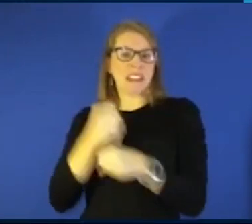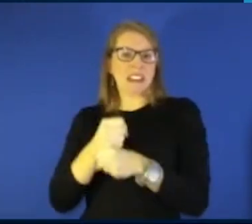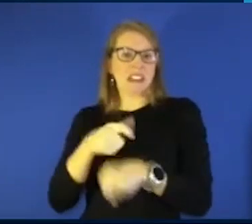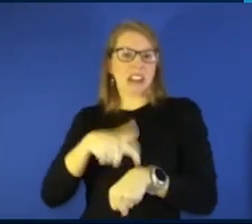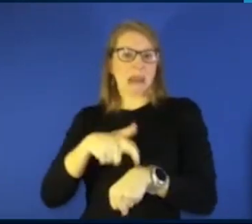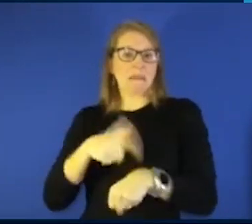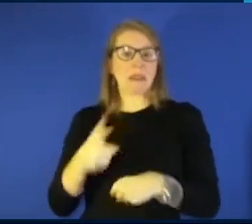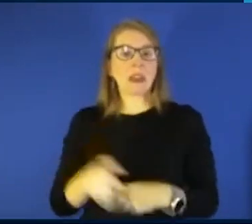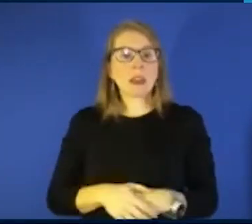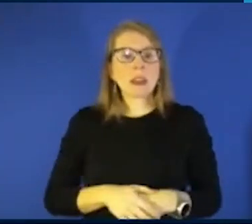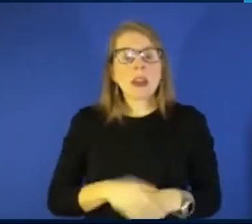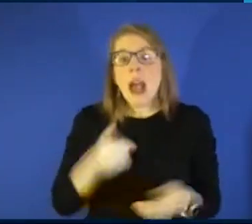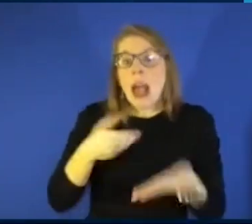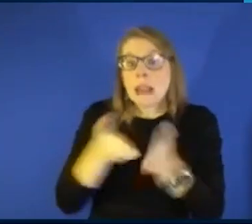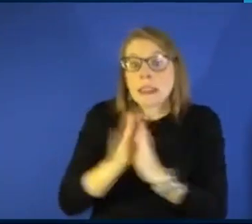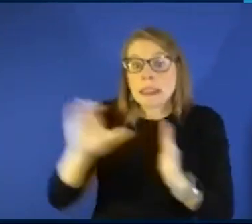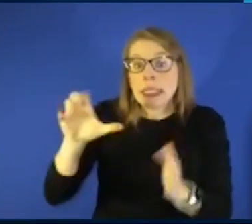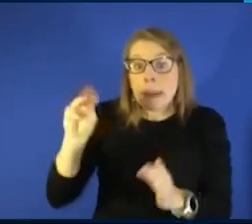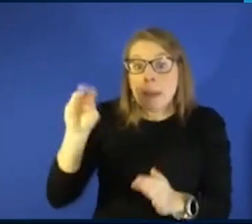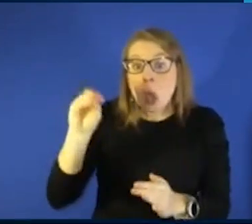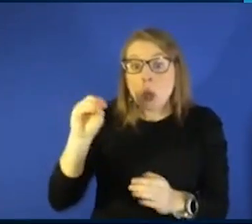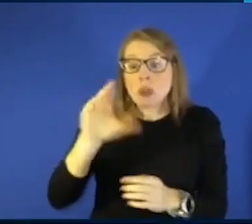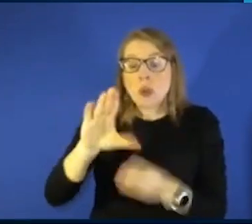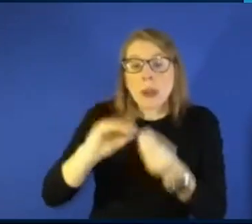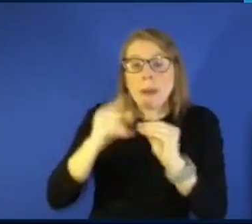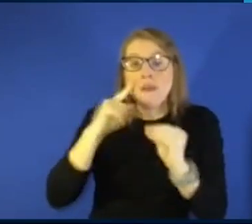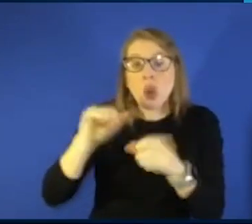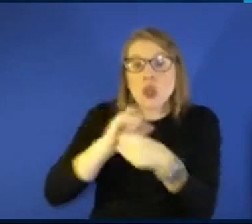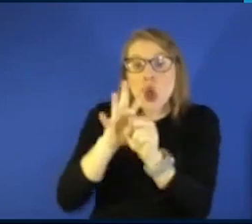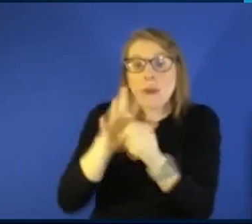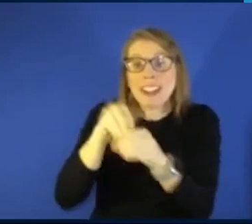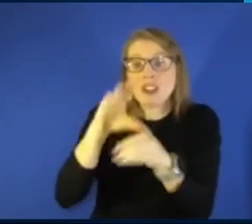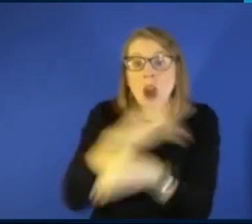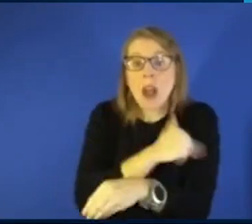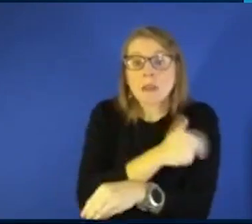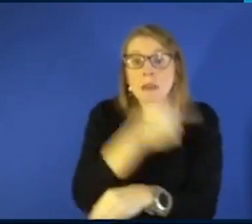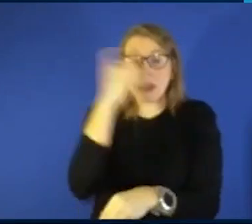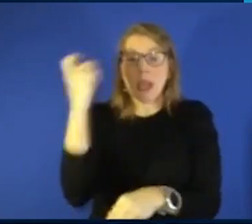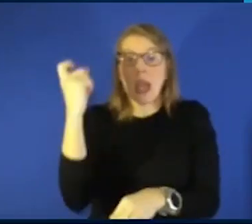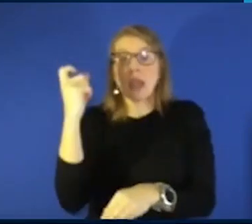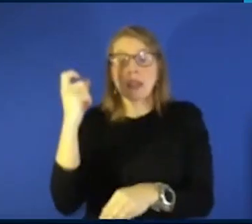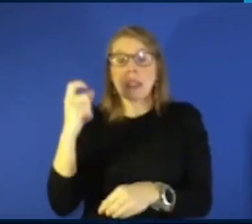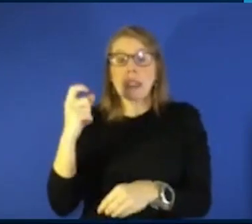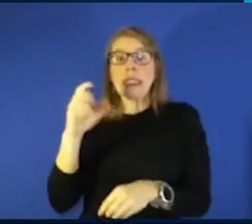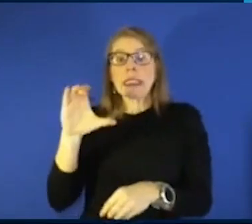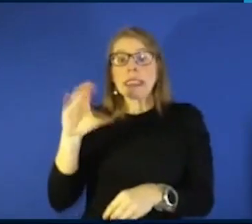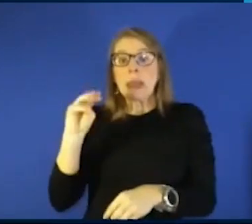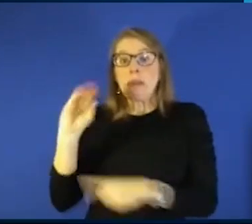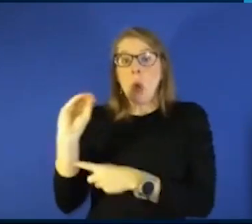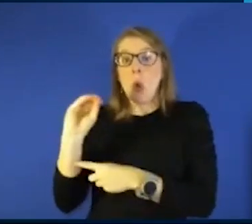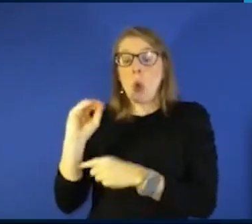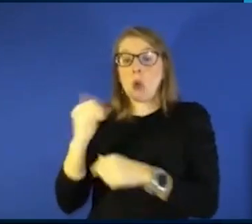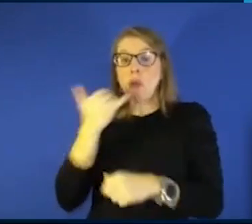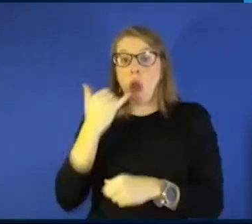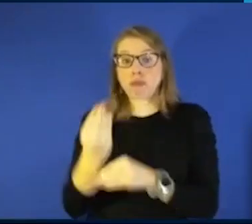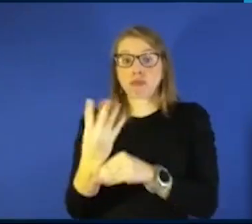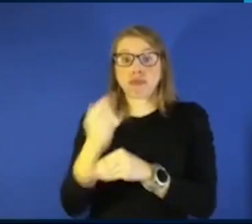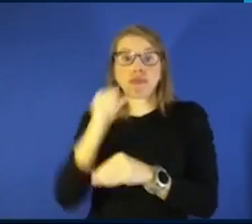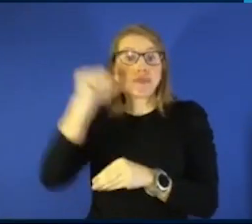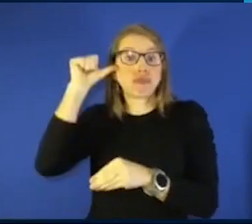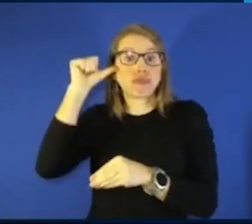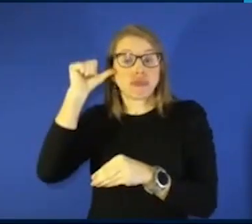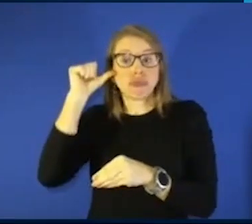these Yes. CMOs, as they talk, tell us what your number is for COVID in your hospital? Because on our Oh, good CMO call question. yesterday, Yeah. what we are seeing is the